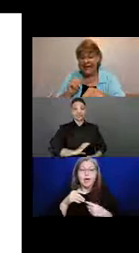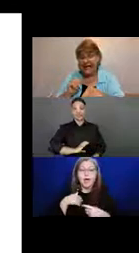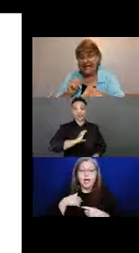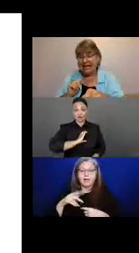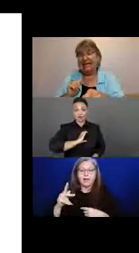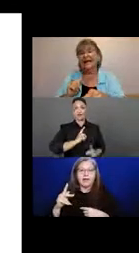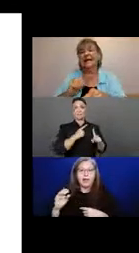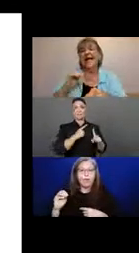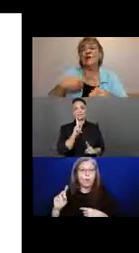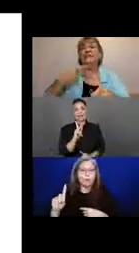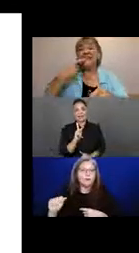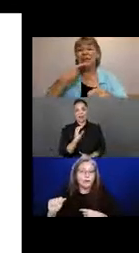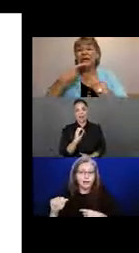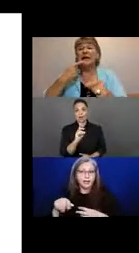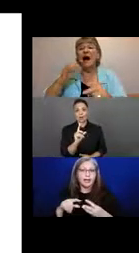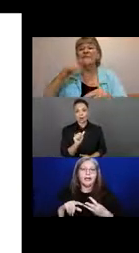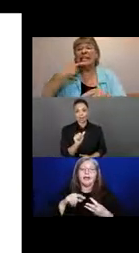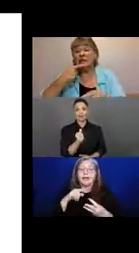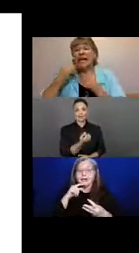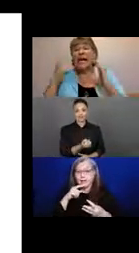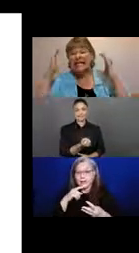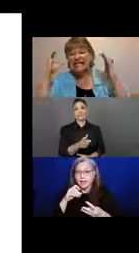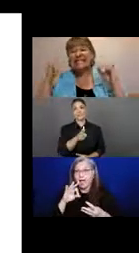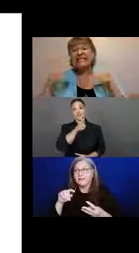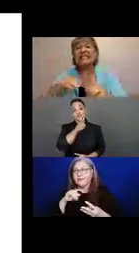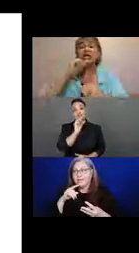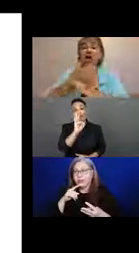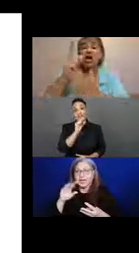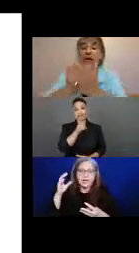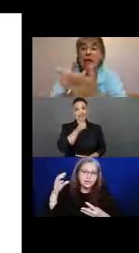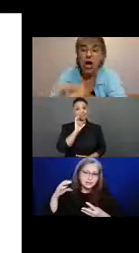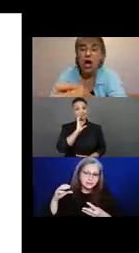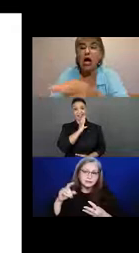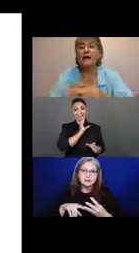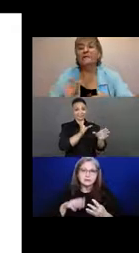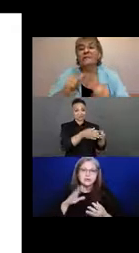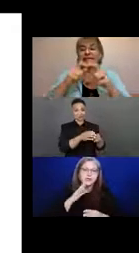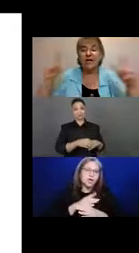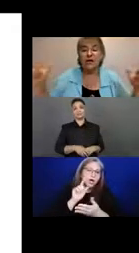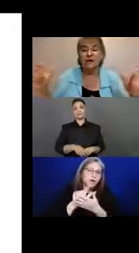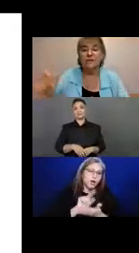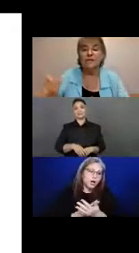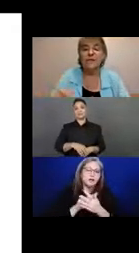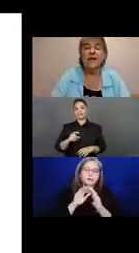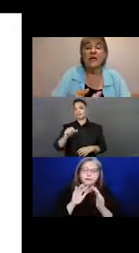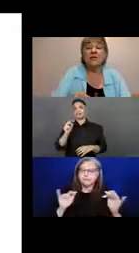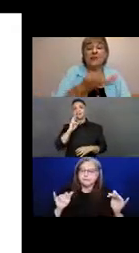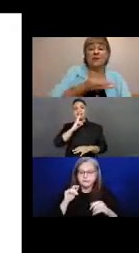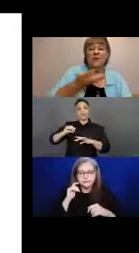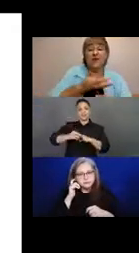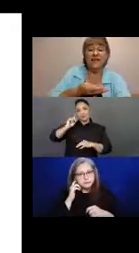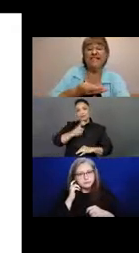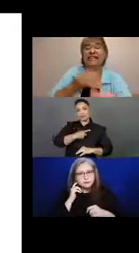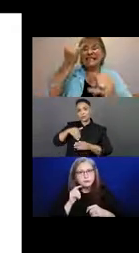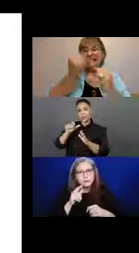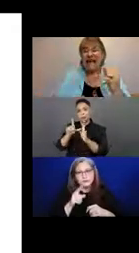K-O-D-A, and you have hearing of hearing cousins, daughter-in-law, etc. So that's the